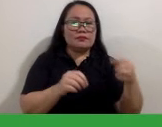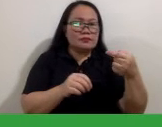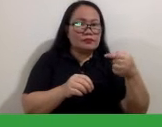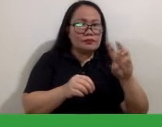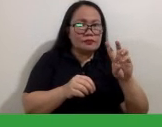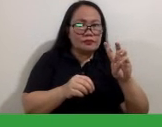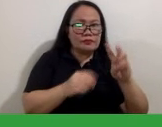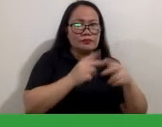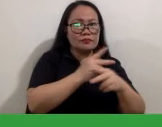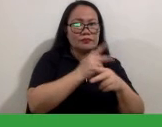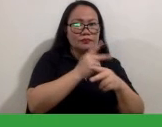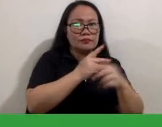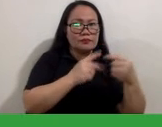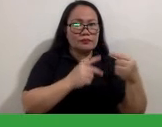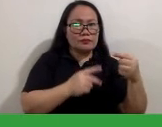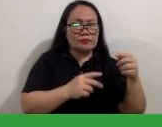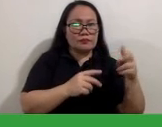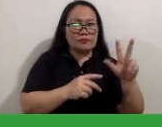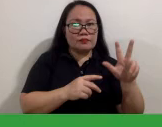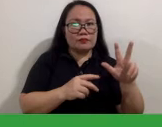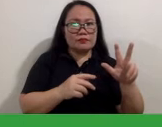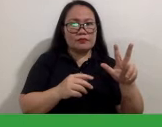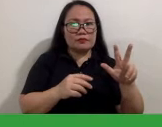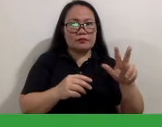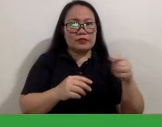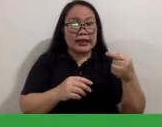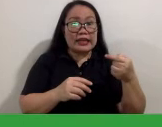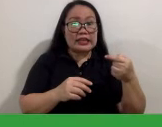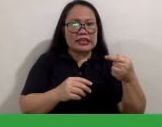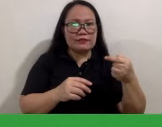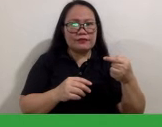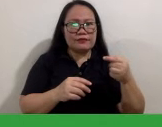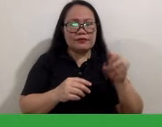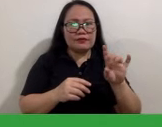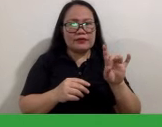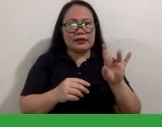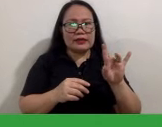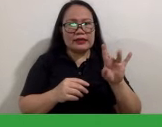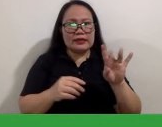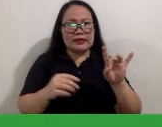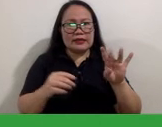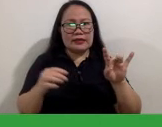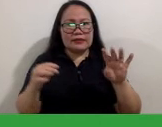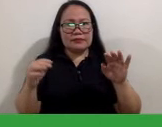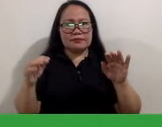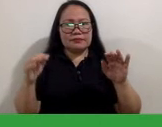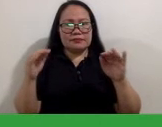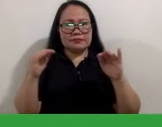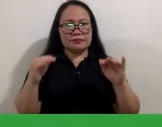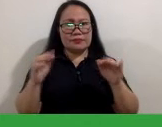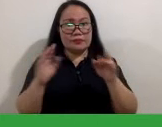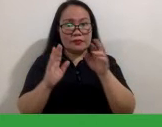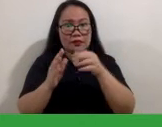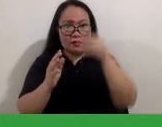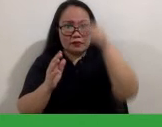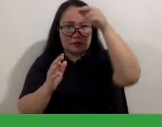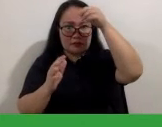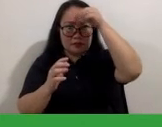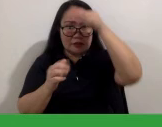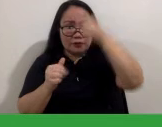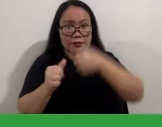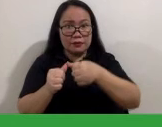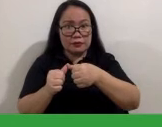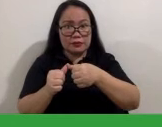negative 6 times 3, that is negative 18. So, plus negative 18. Now, kung babalikan natin yung rules natin ng pag-add